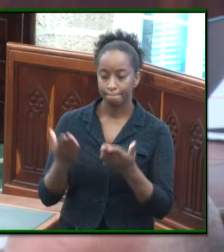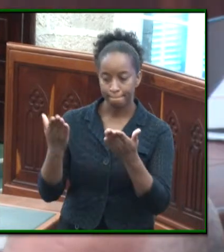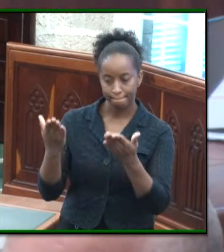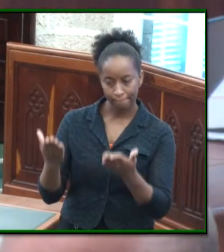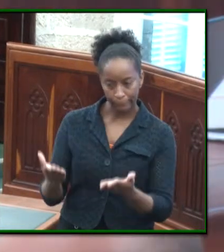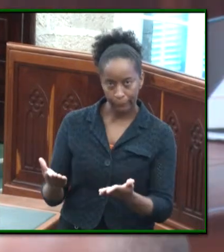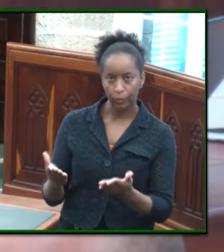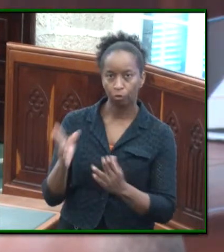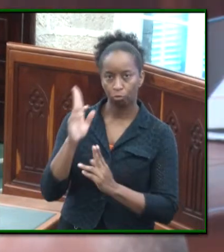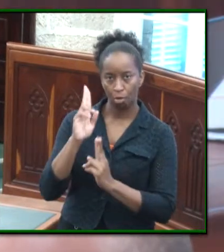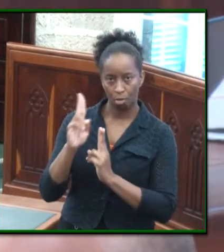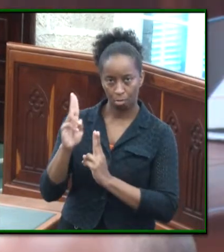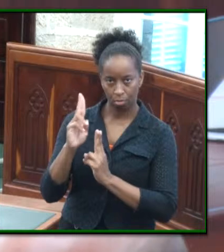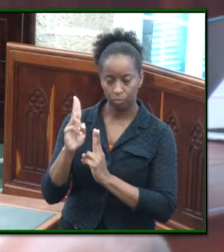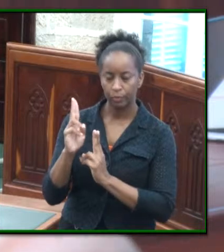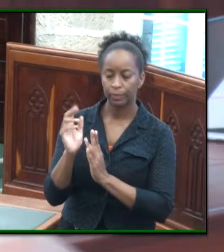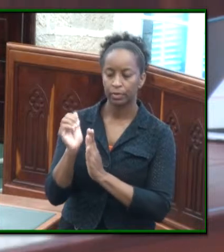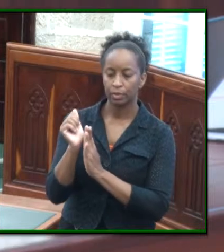especially.